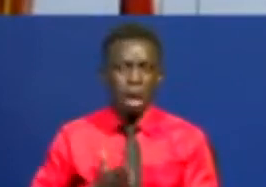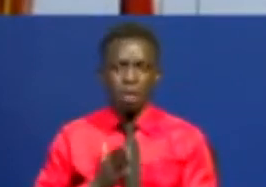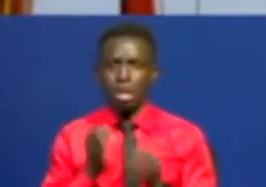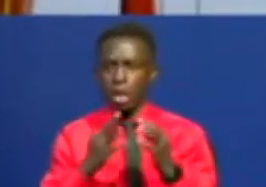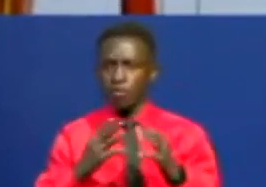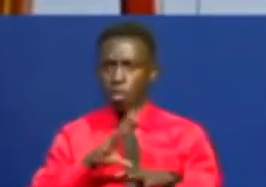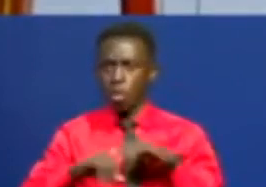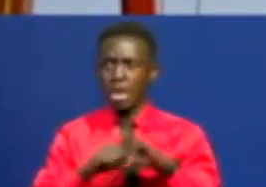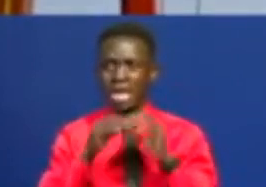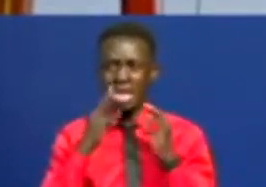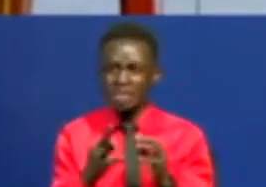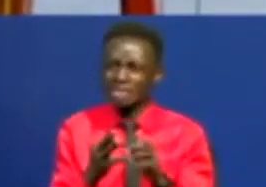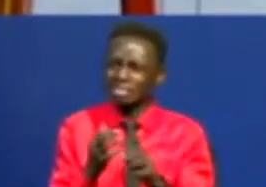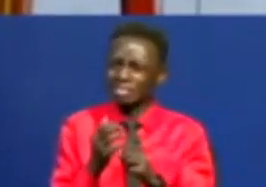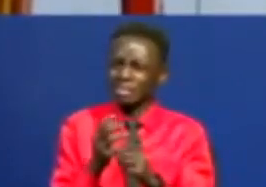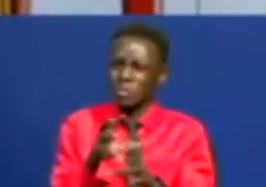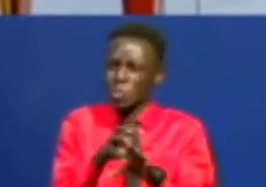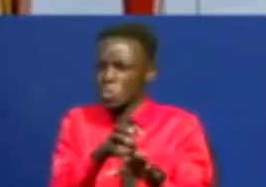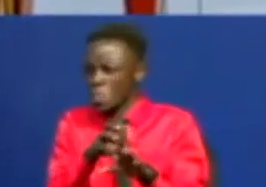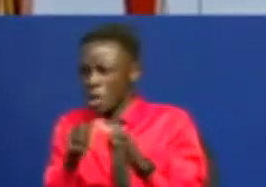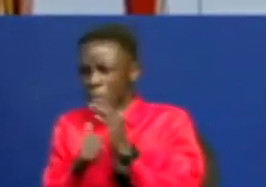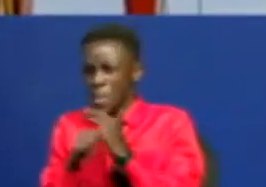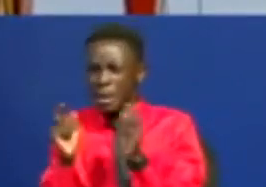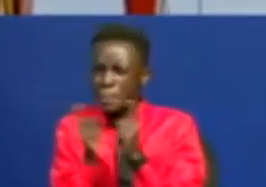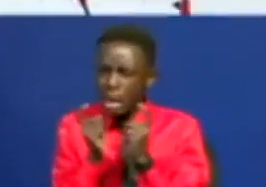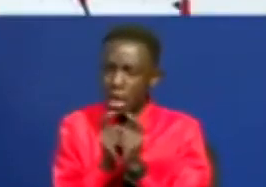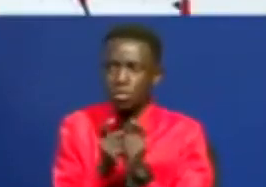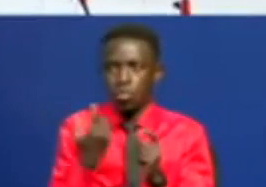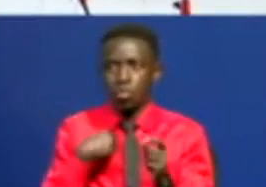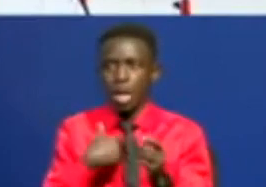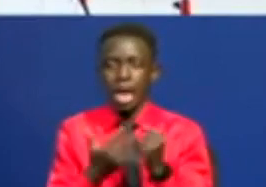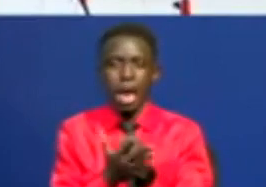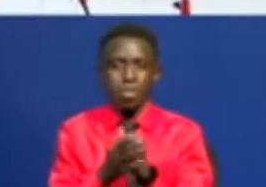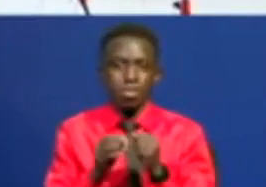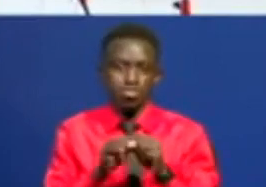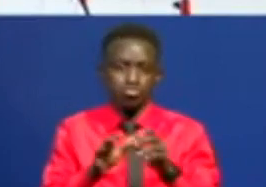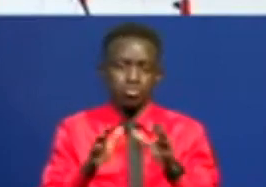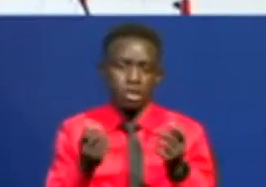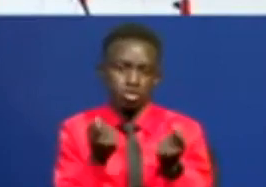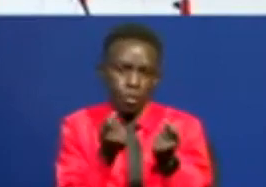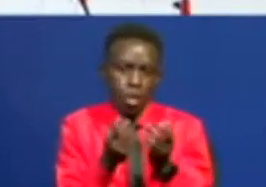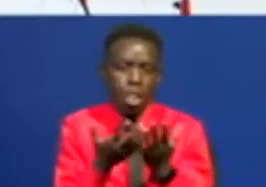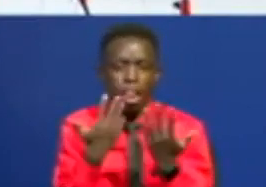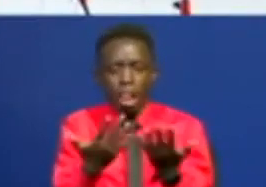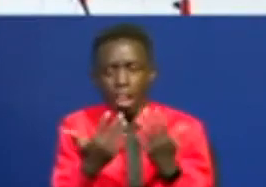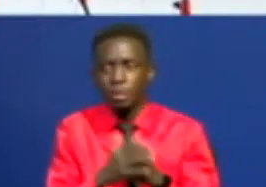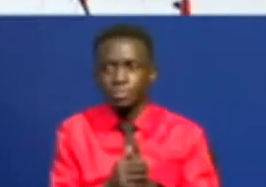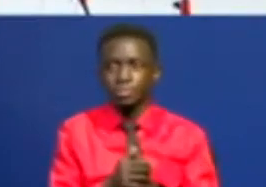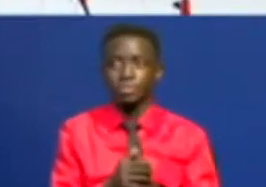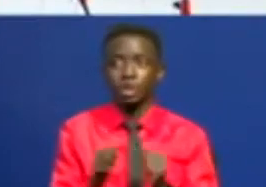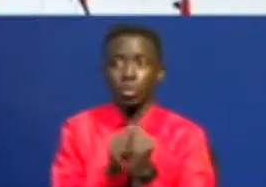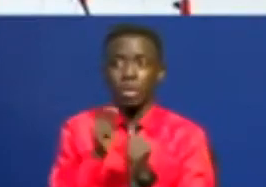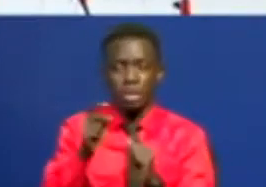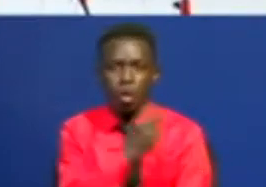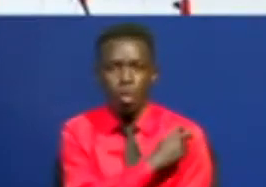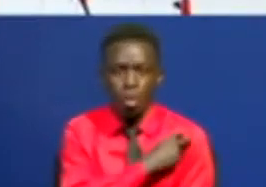may cause some muscle problem and braces, so you loosen up a little bit. Through consultation, the doctor determines whether therapy will